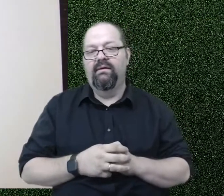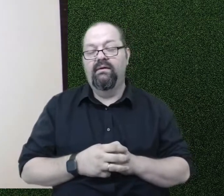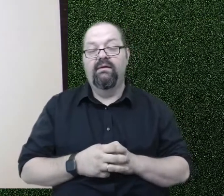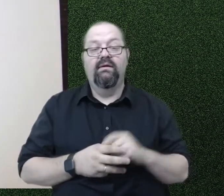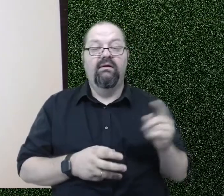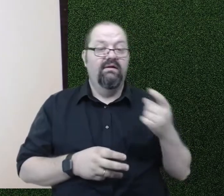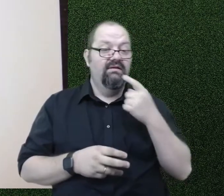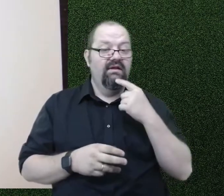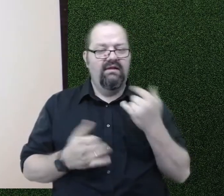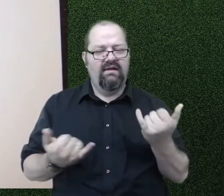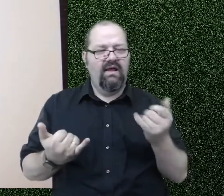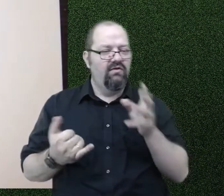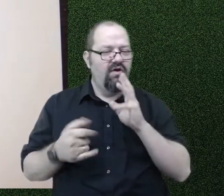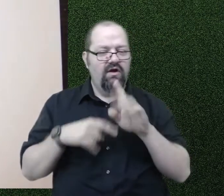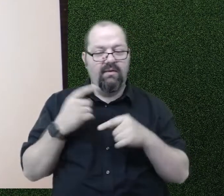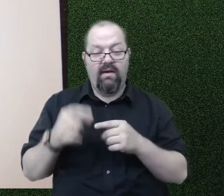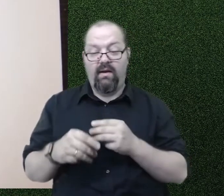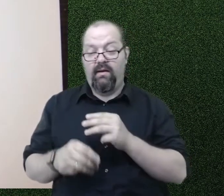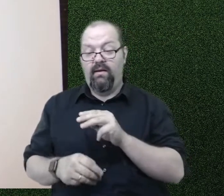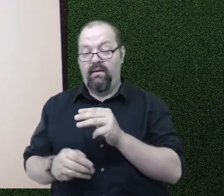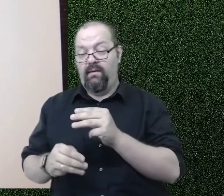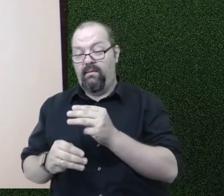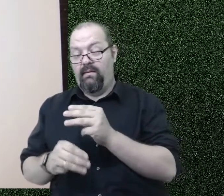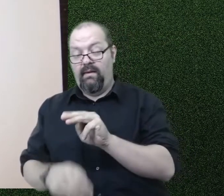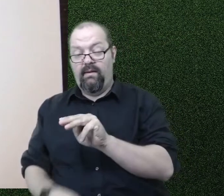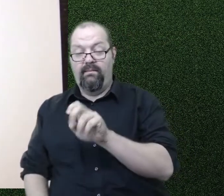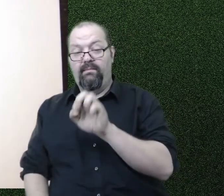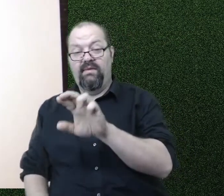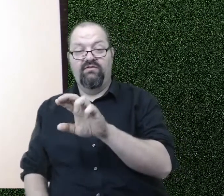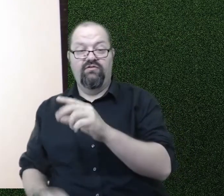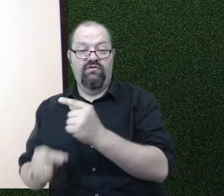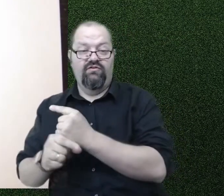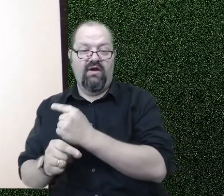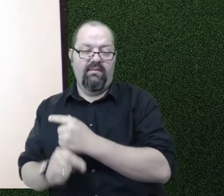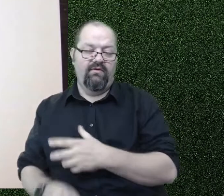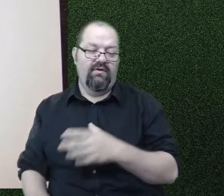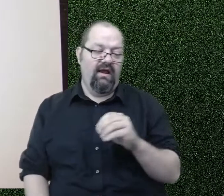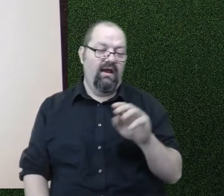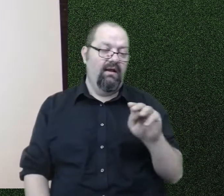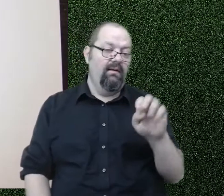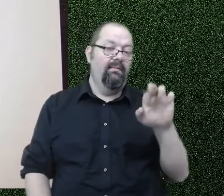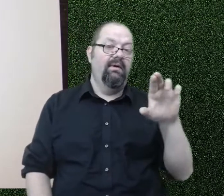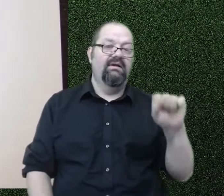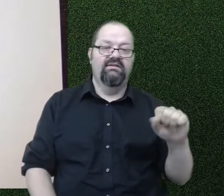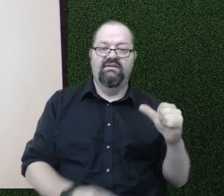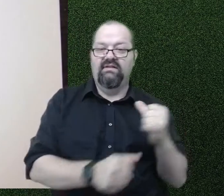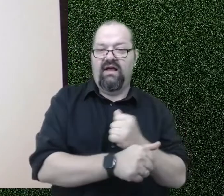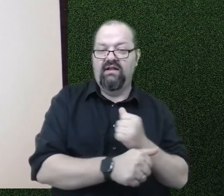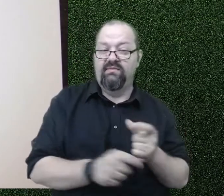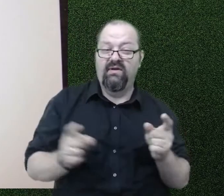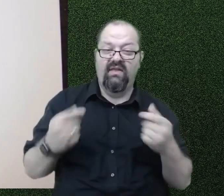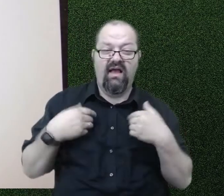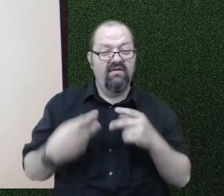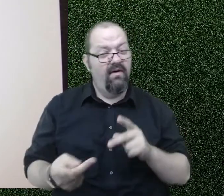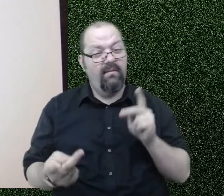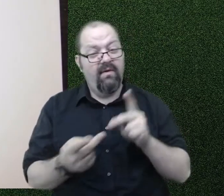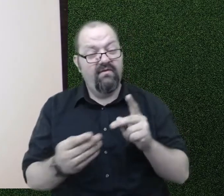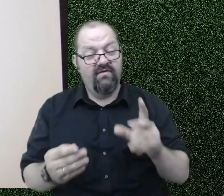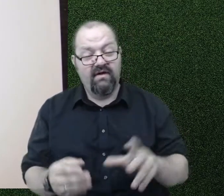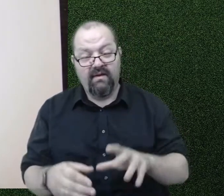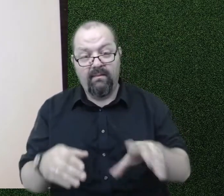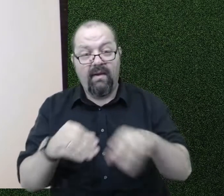say, let's talk about Mr. Geometry and Mrs. Algebra. He says, they're married. They have the perfect marriage. They always